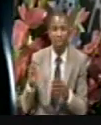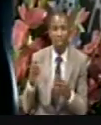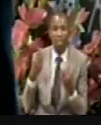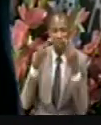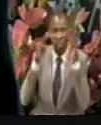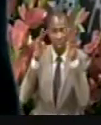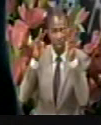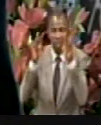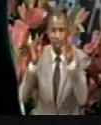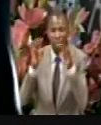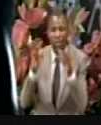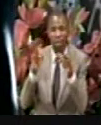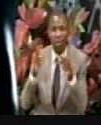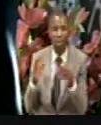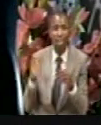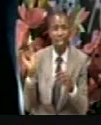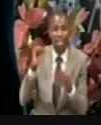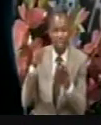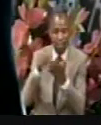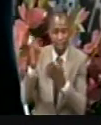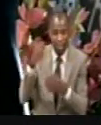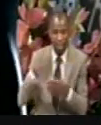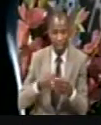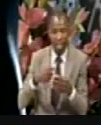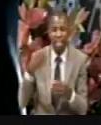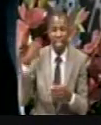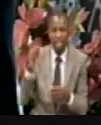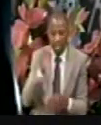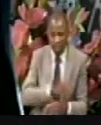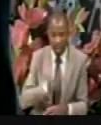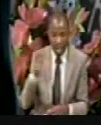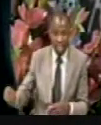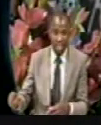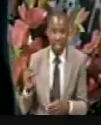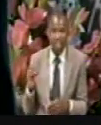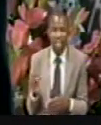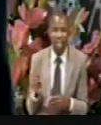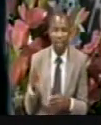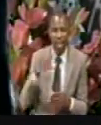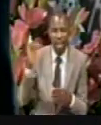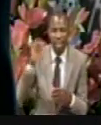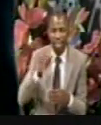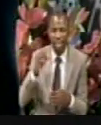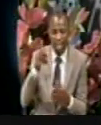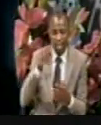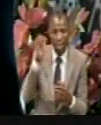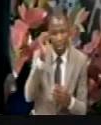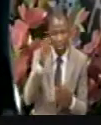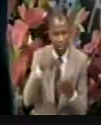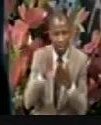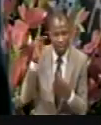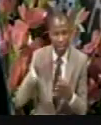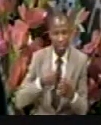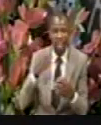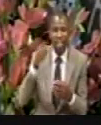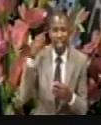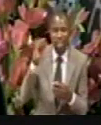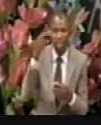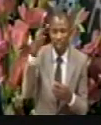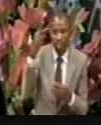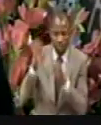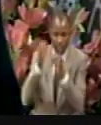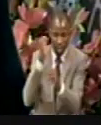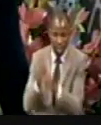too. When I got home, lo and behold, they paid me the scholarship. Not just for 1 year, they paid me for